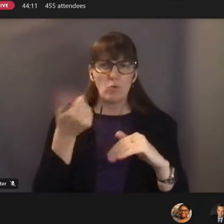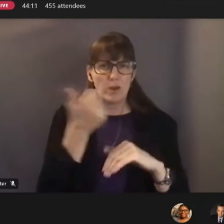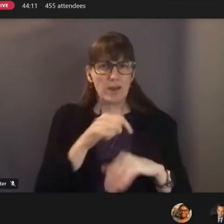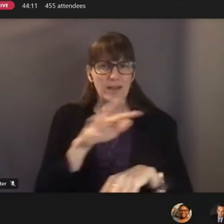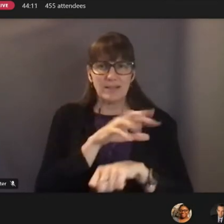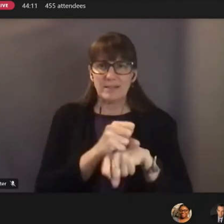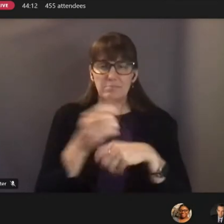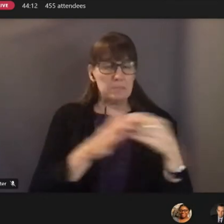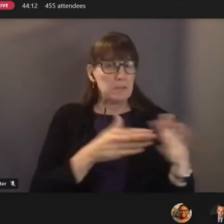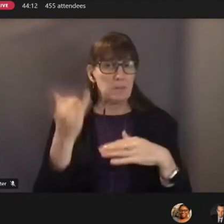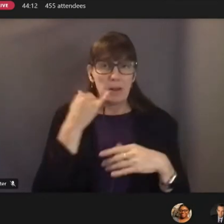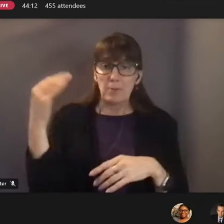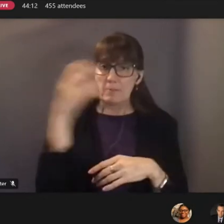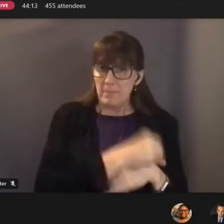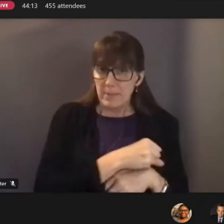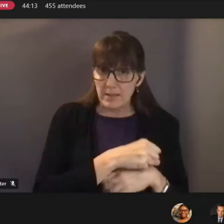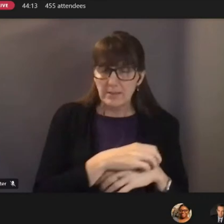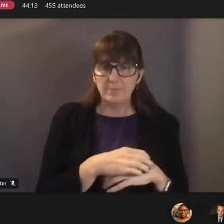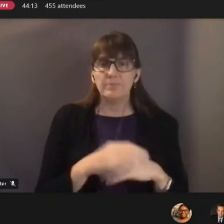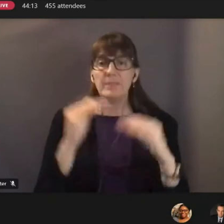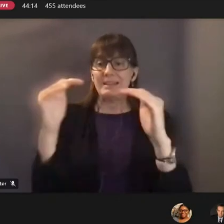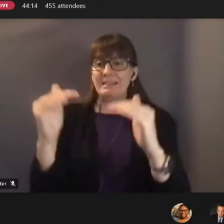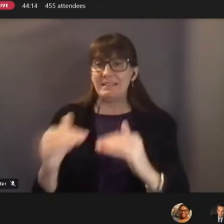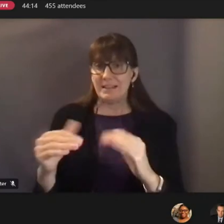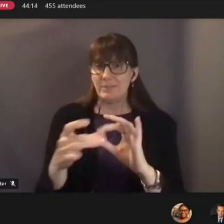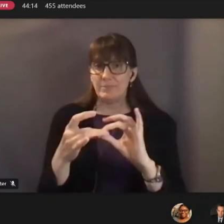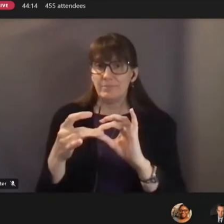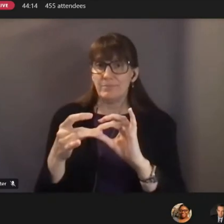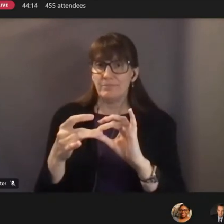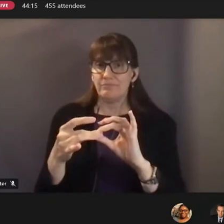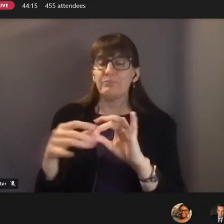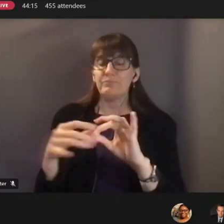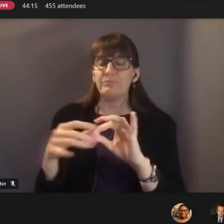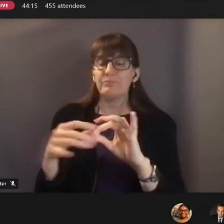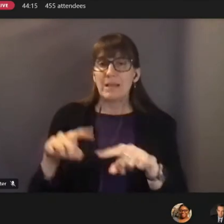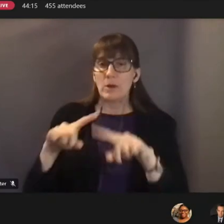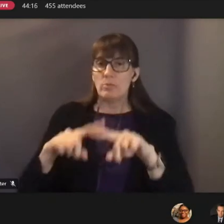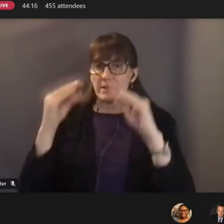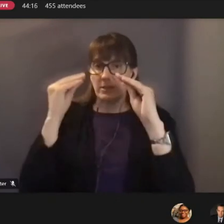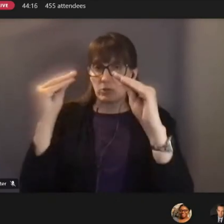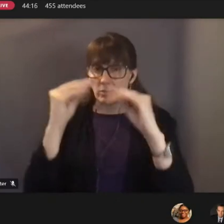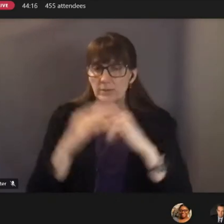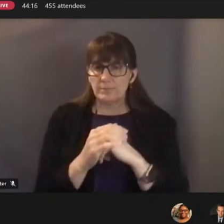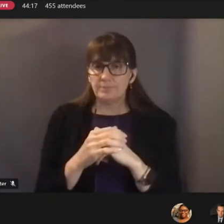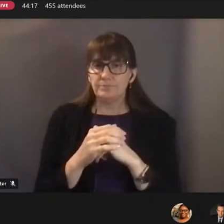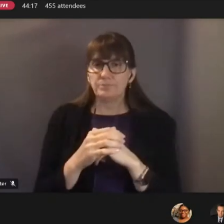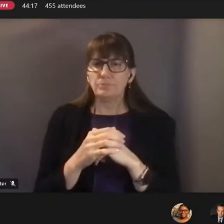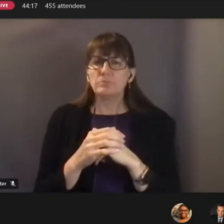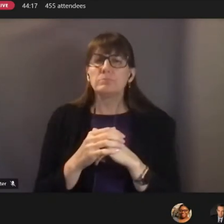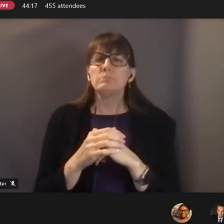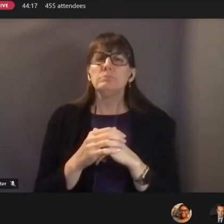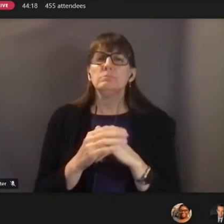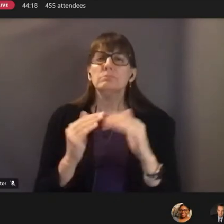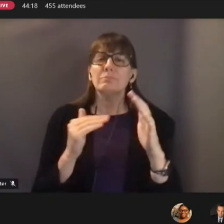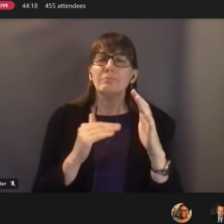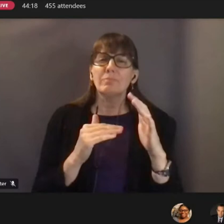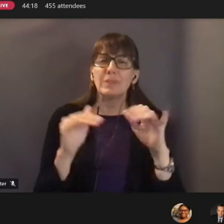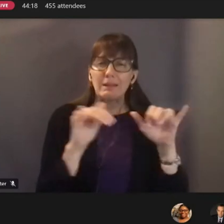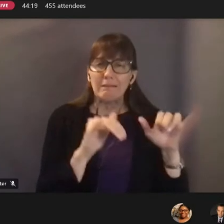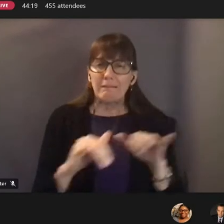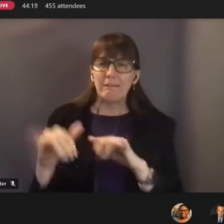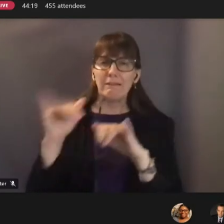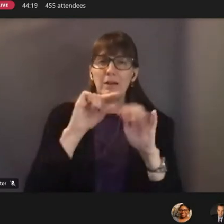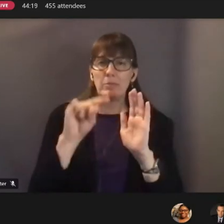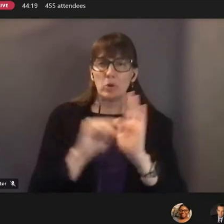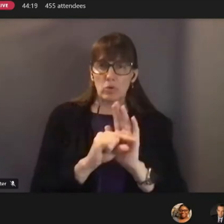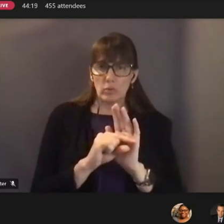assignment. Next, with respect to standards-based instruction, in addition to common grading practices, we continue to streamline and standardize